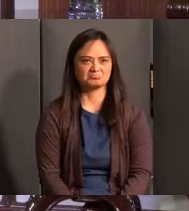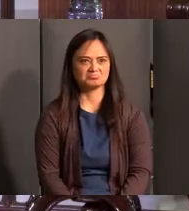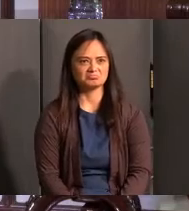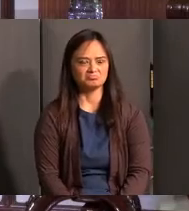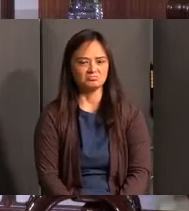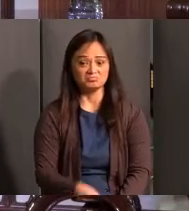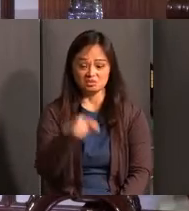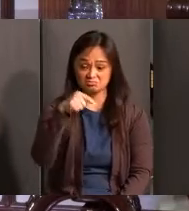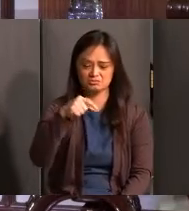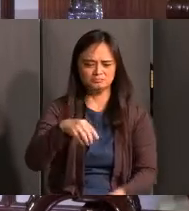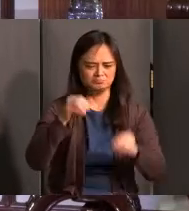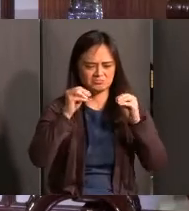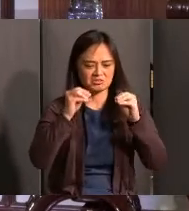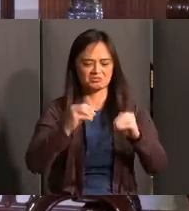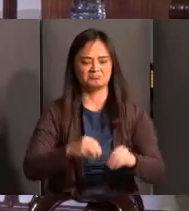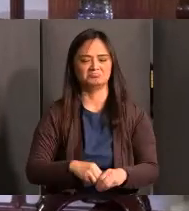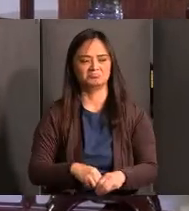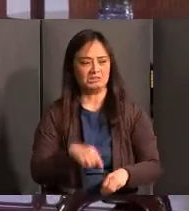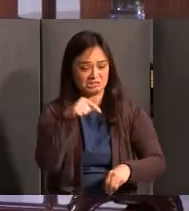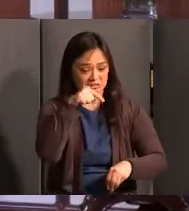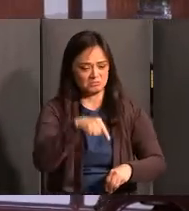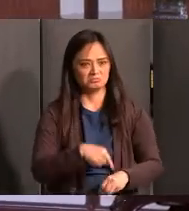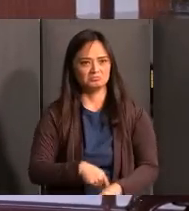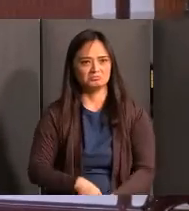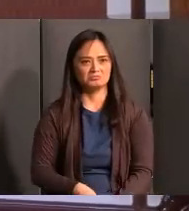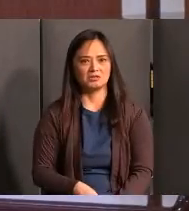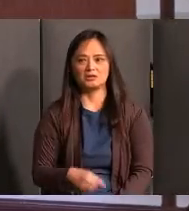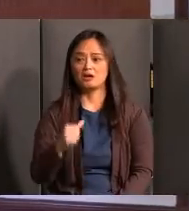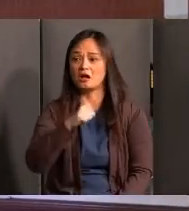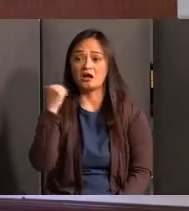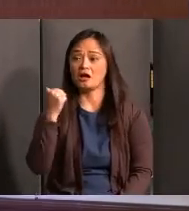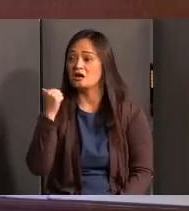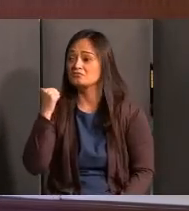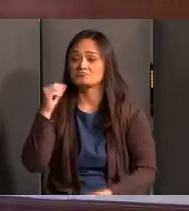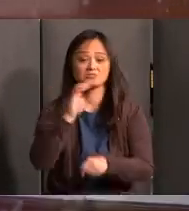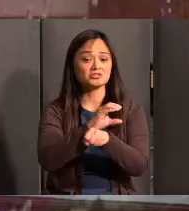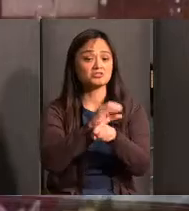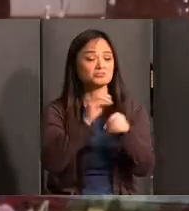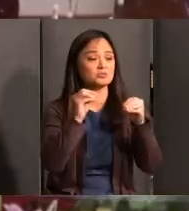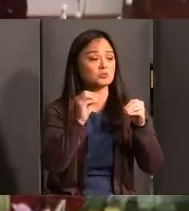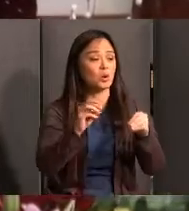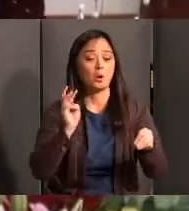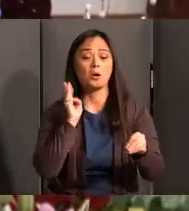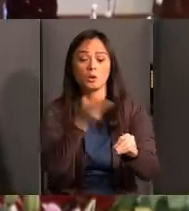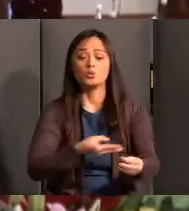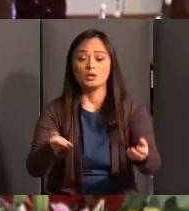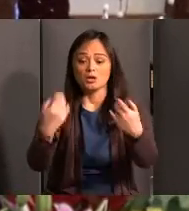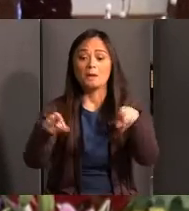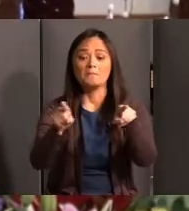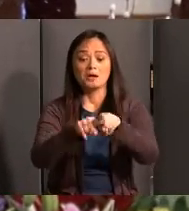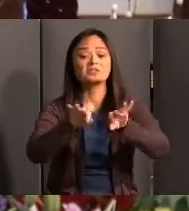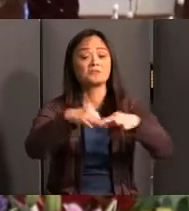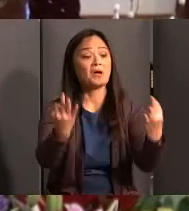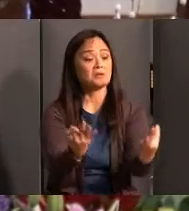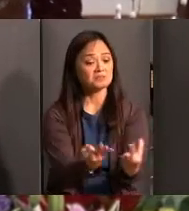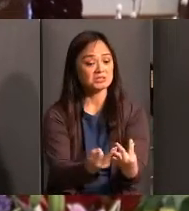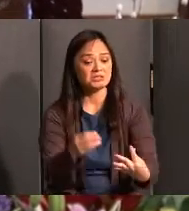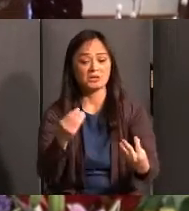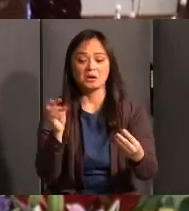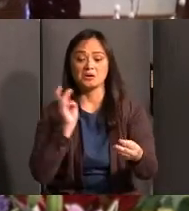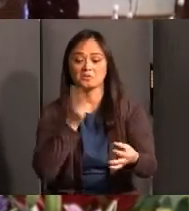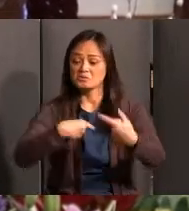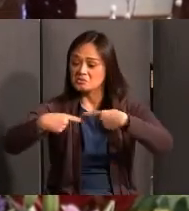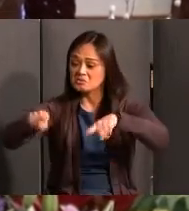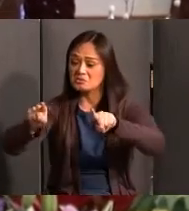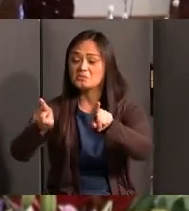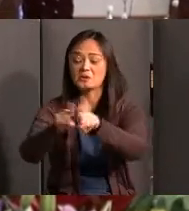dito, other ministries will tell you, ah, tayo lang to, tayo lang. We come in here as a family, we go out as a family, tayo-tayo lang ito. And you